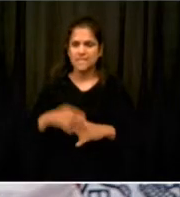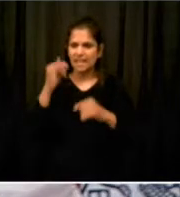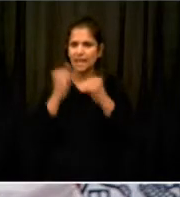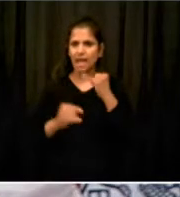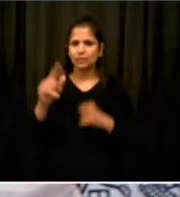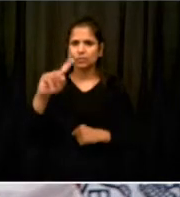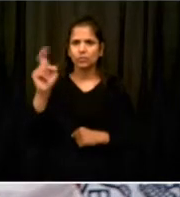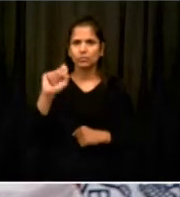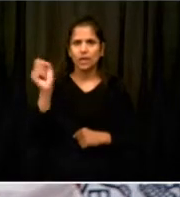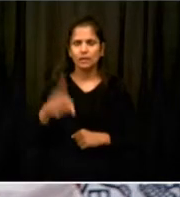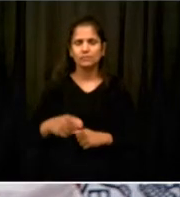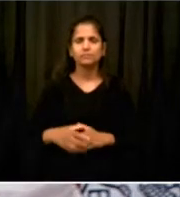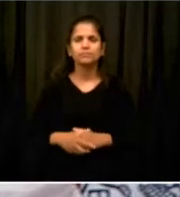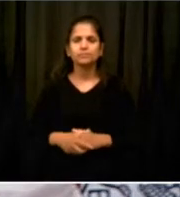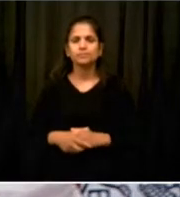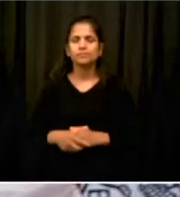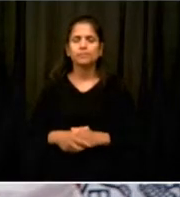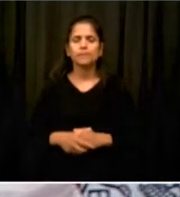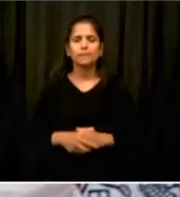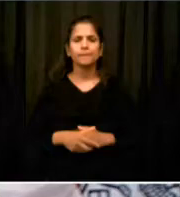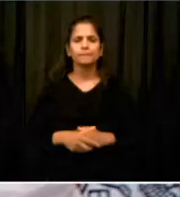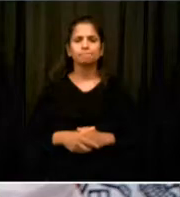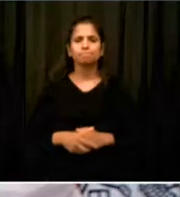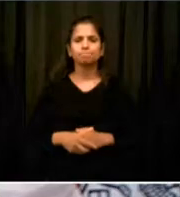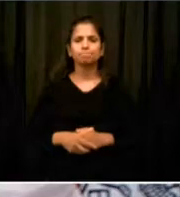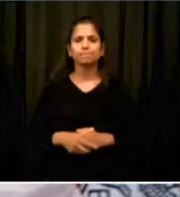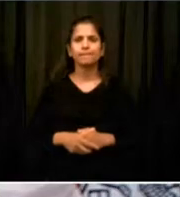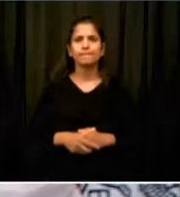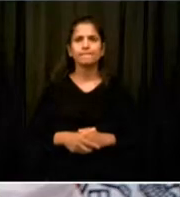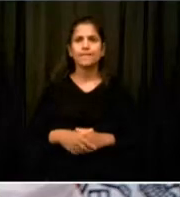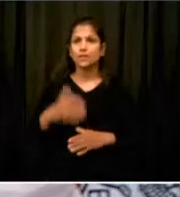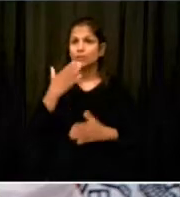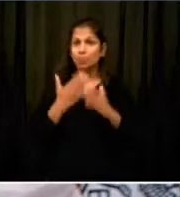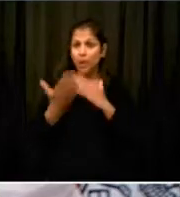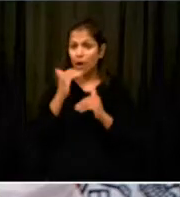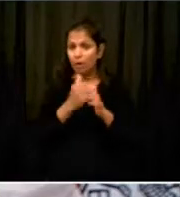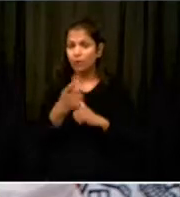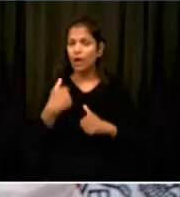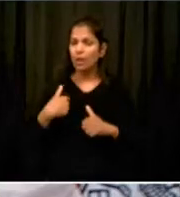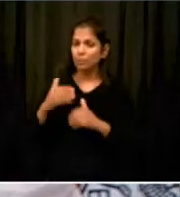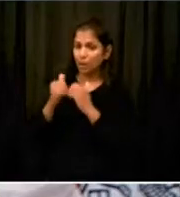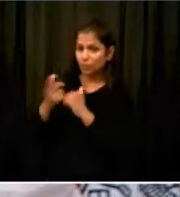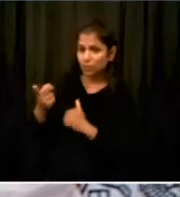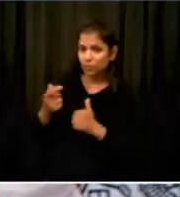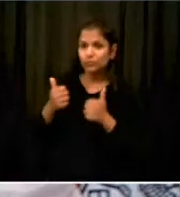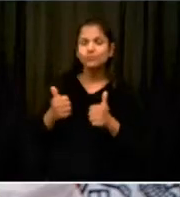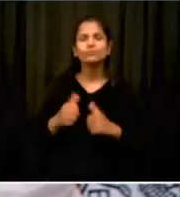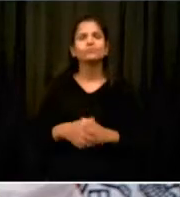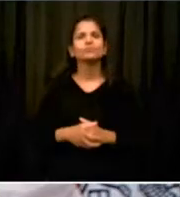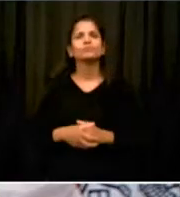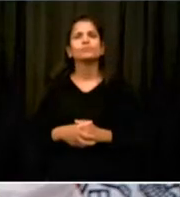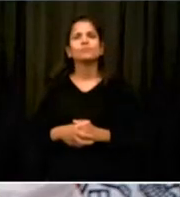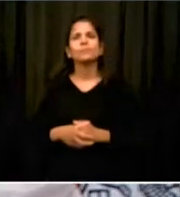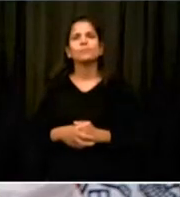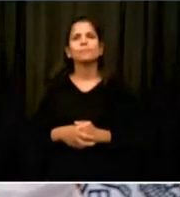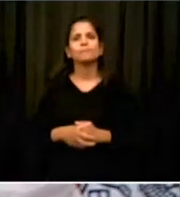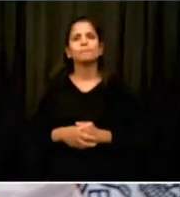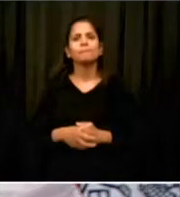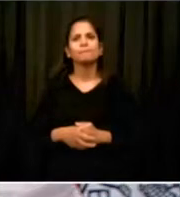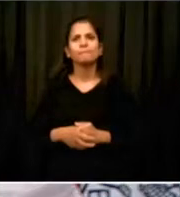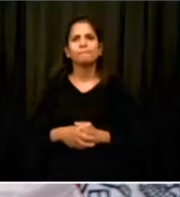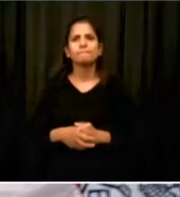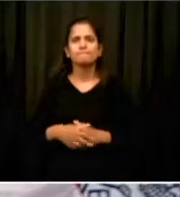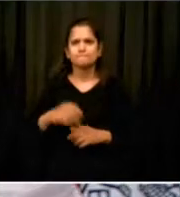Hello, Mr. Mayor. How are you doing today? Good, Henry. How are you? I'm good. I want to go back to this incident with